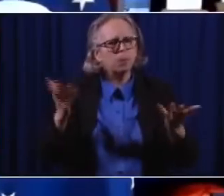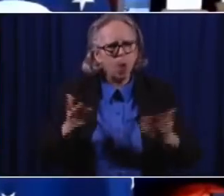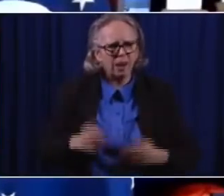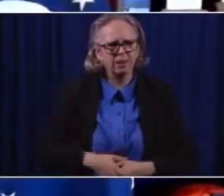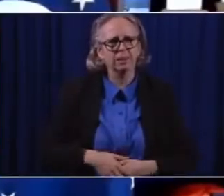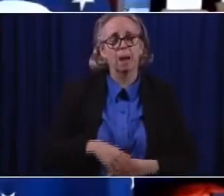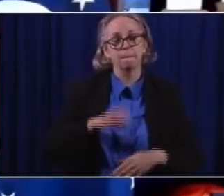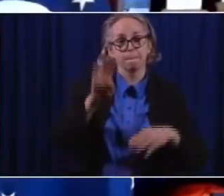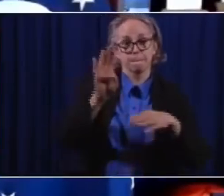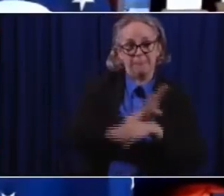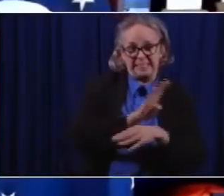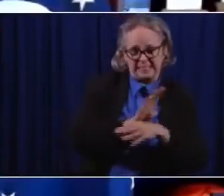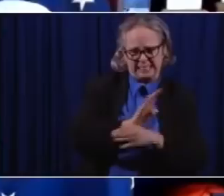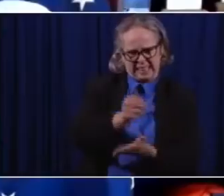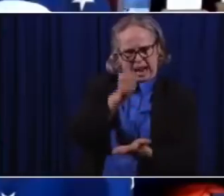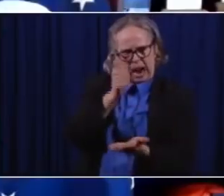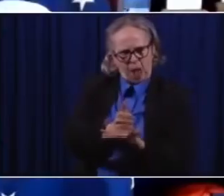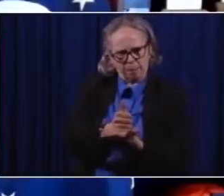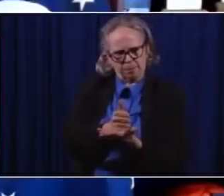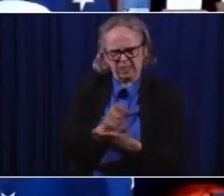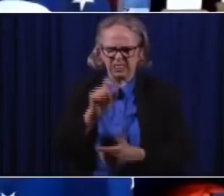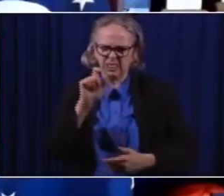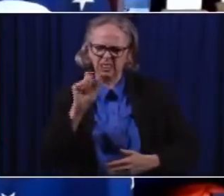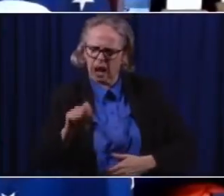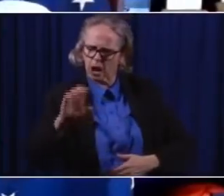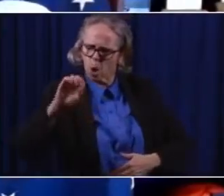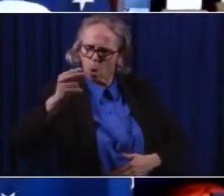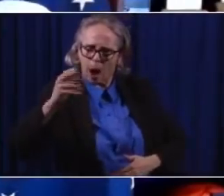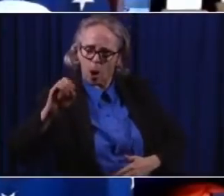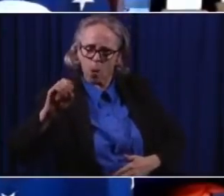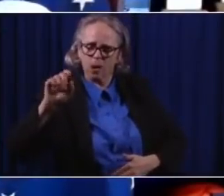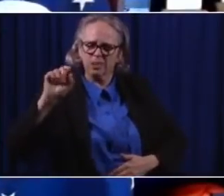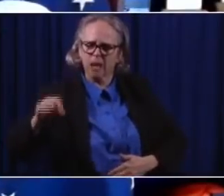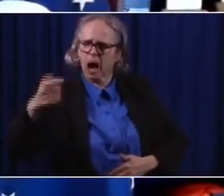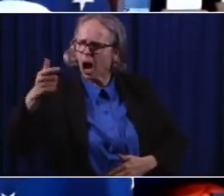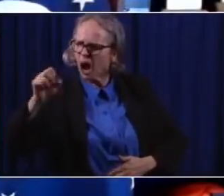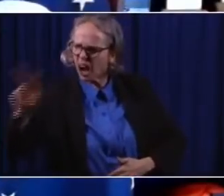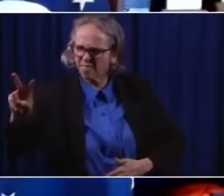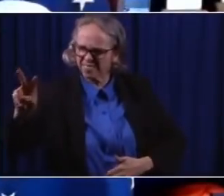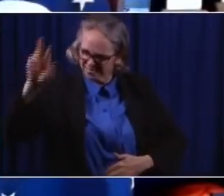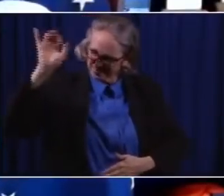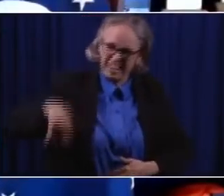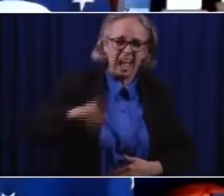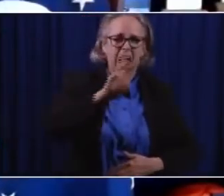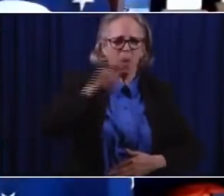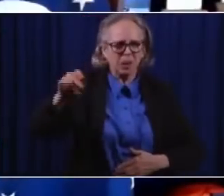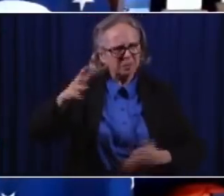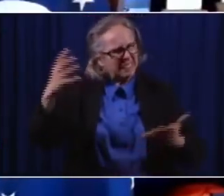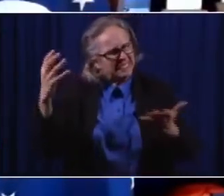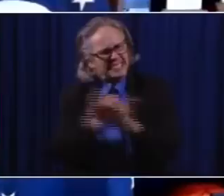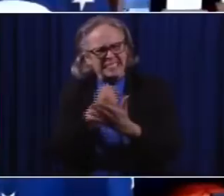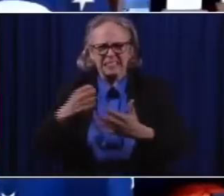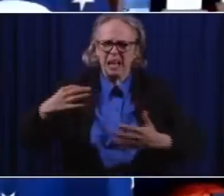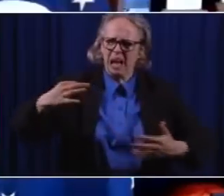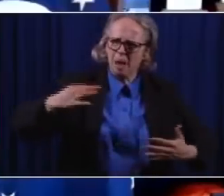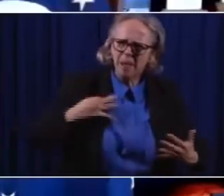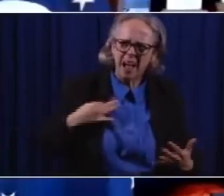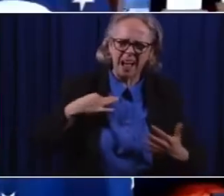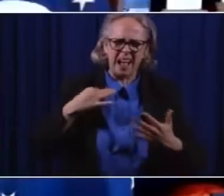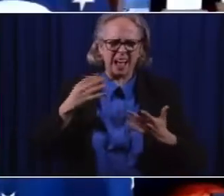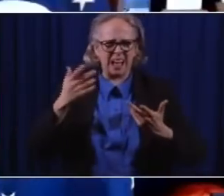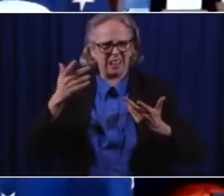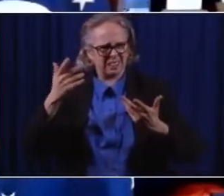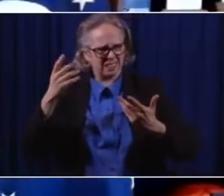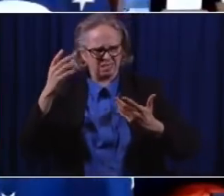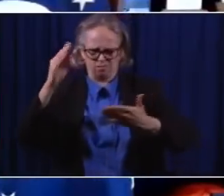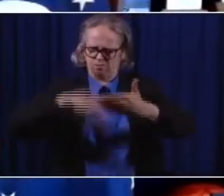businesshelp.ohio.gov to apply for those monies. They're in the process right now of processing those applications and getting